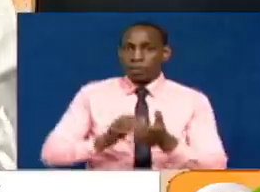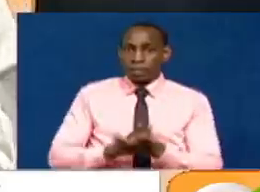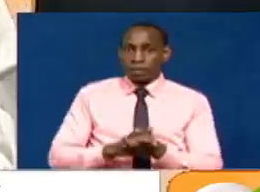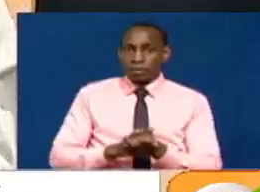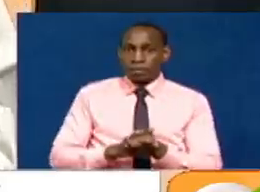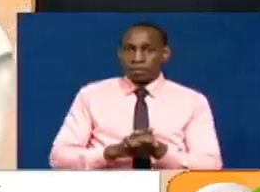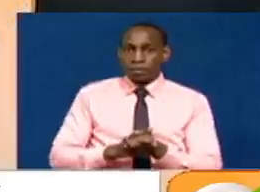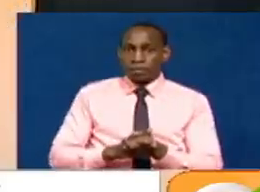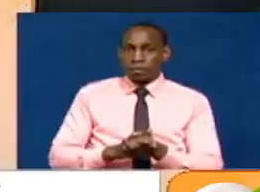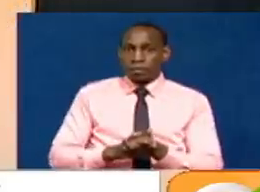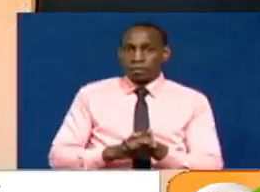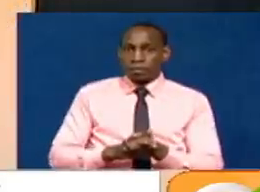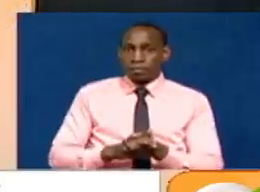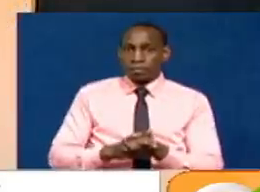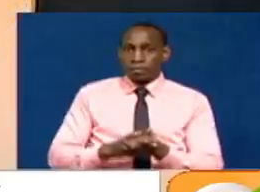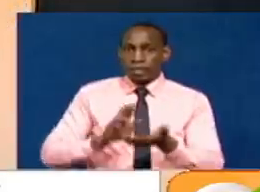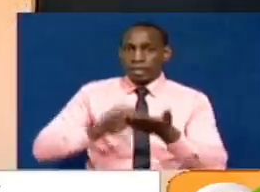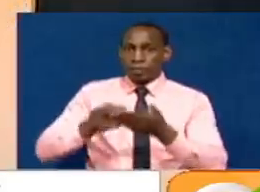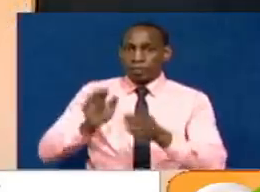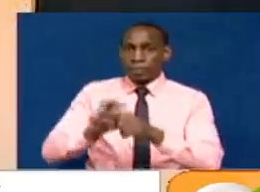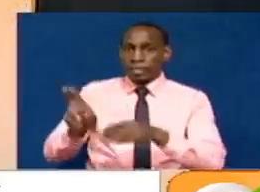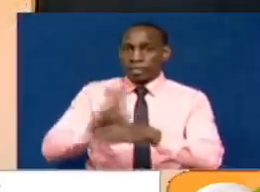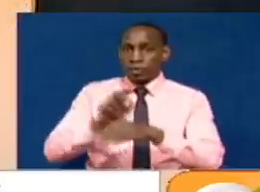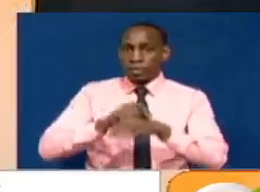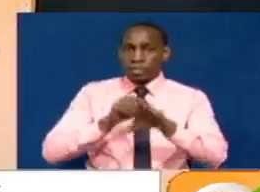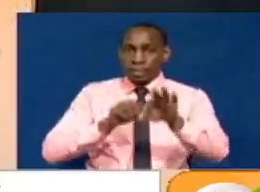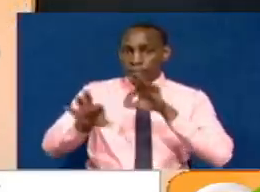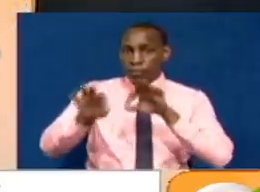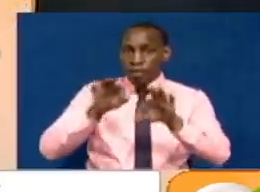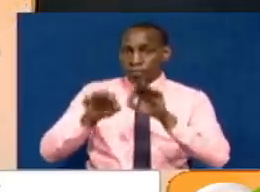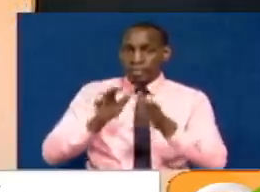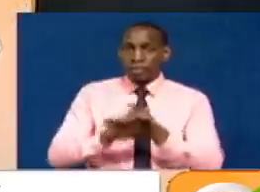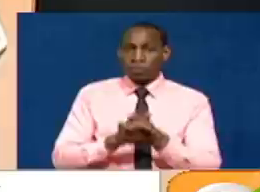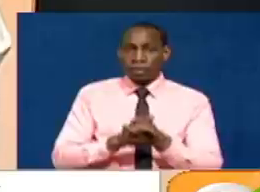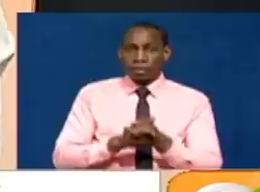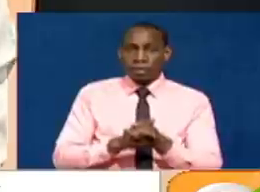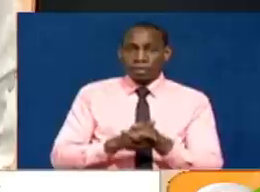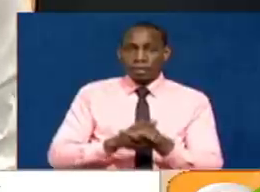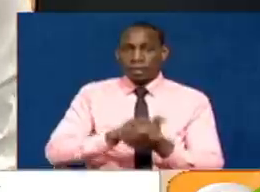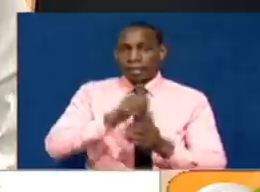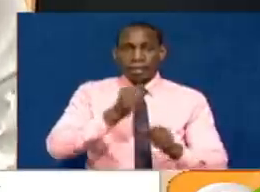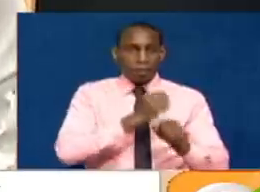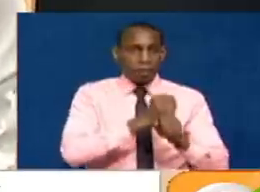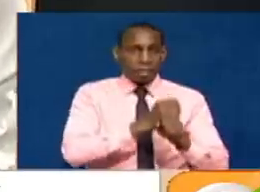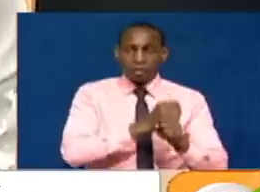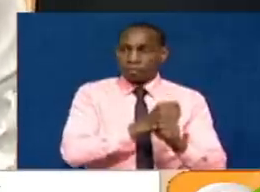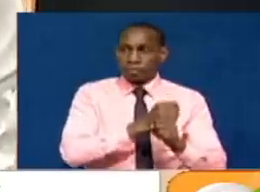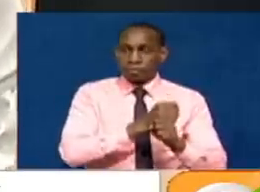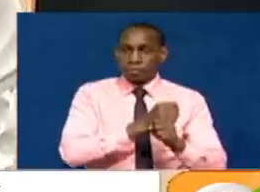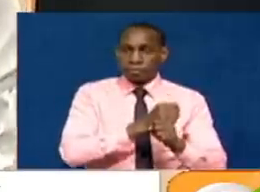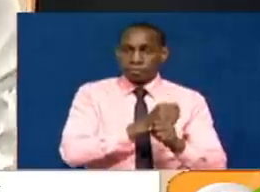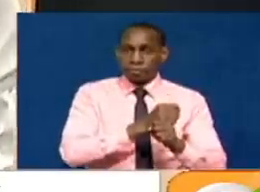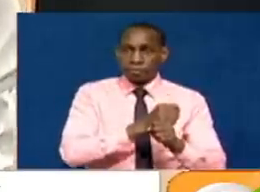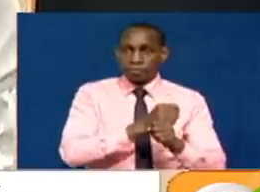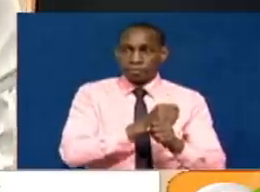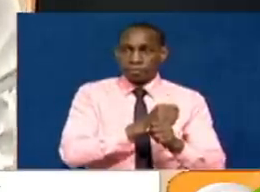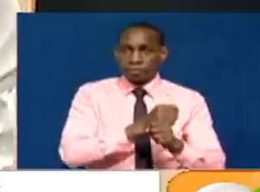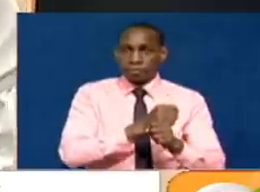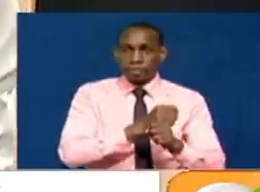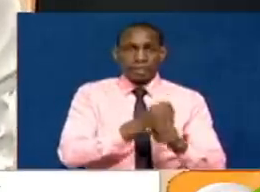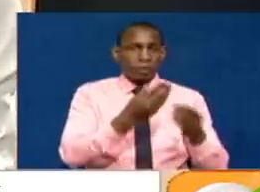spending actually happens in the run-up to the nominations and on the nomination itself. So the rest of it becomes sort of down